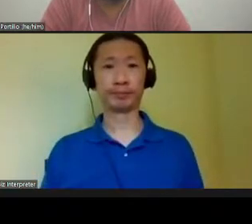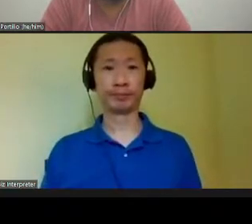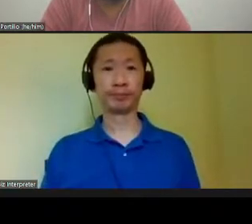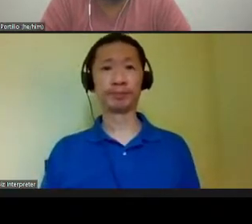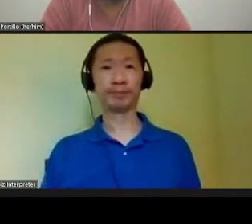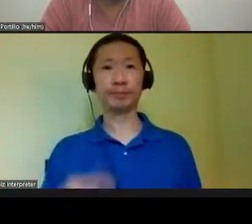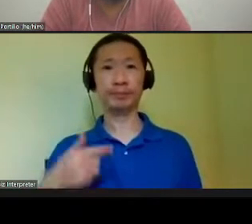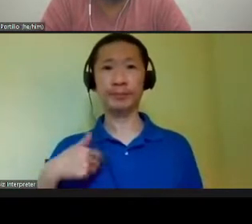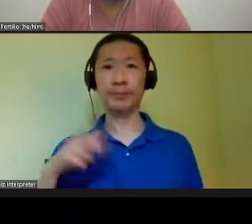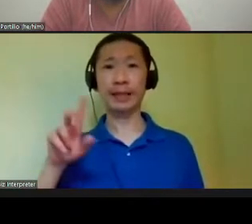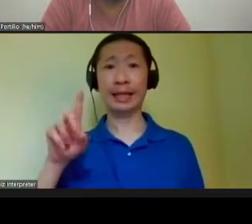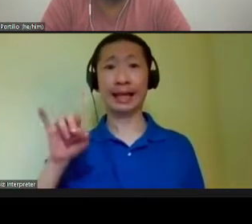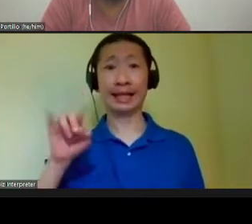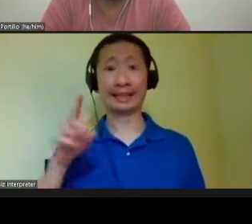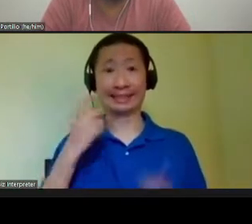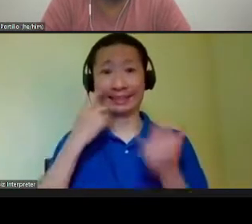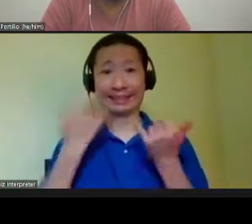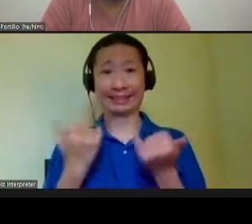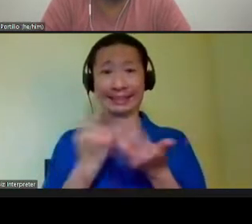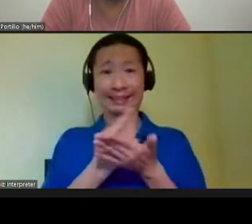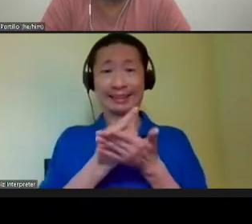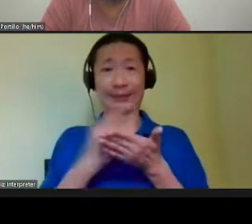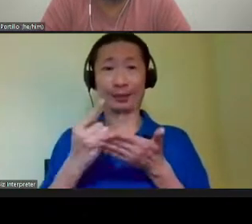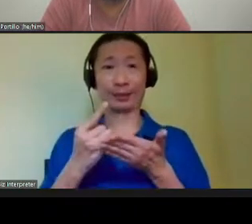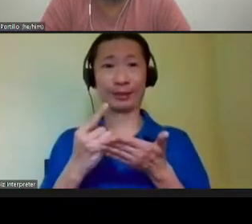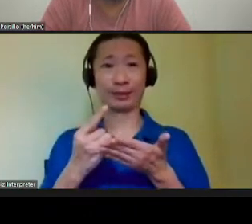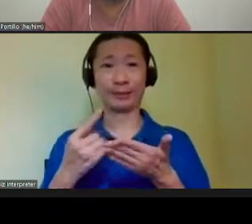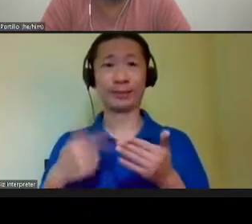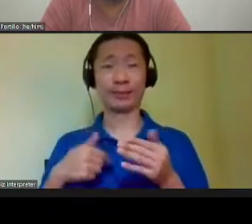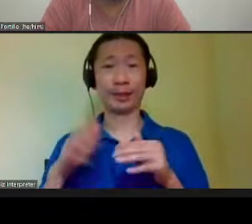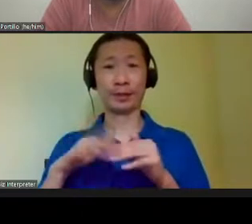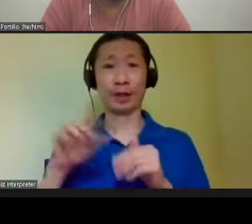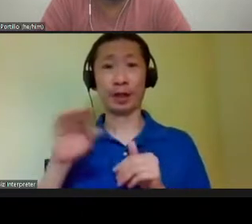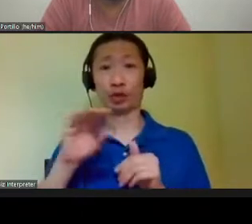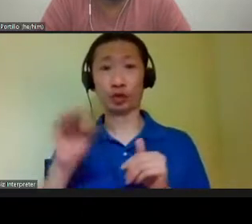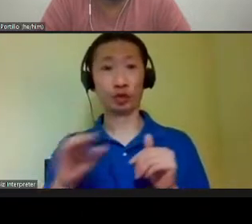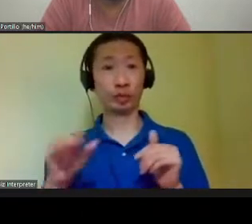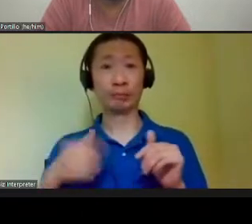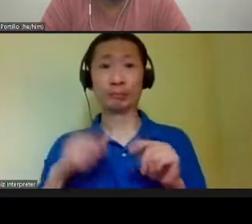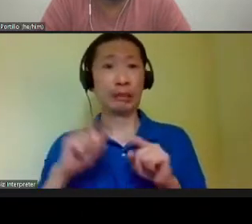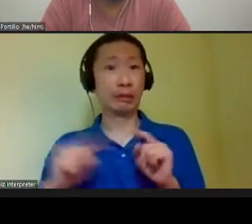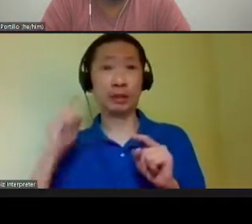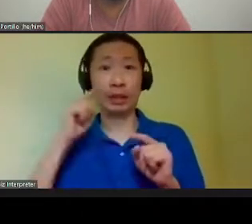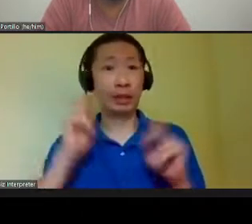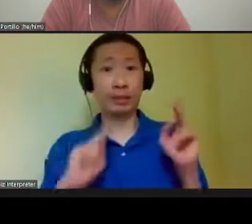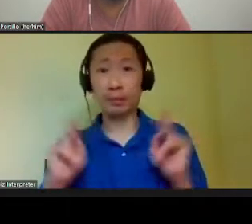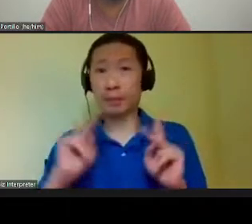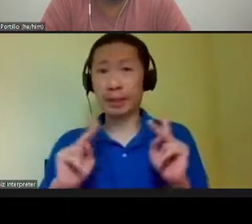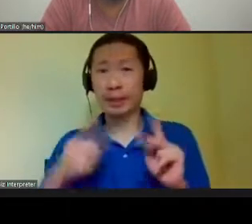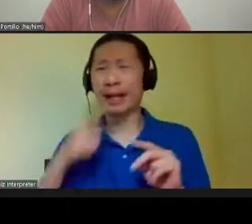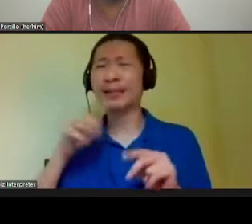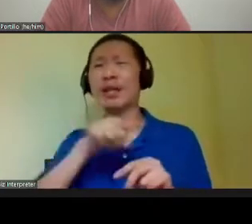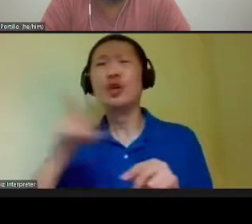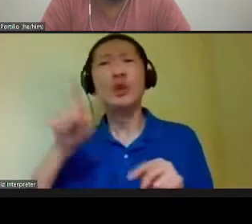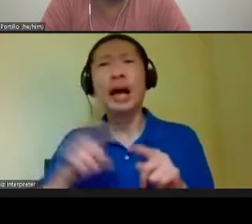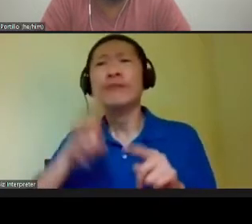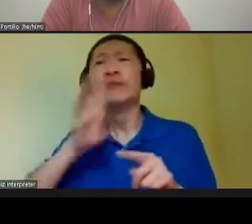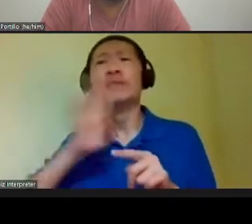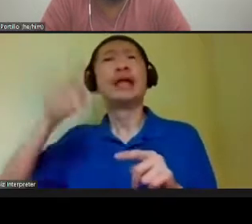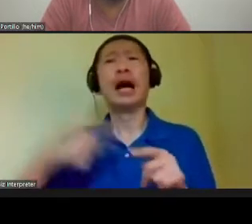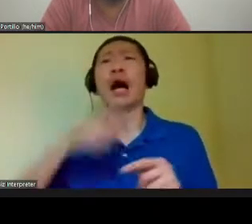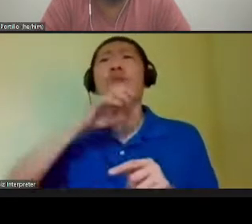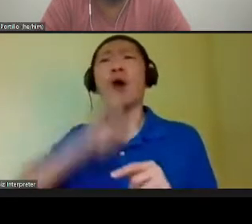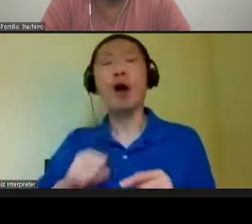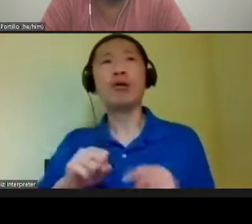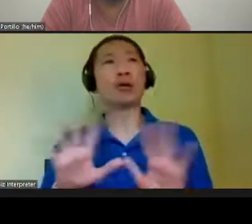I did this week where I was on Zoom and I could not hear people. And I was like, you have to speak up, I'm old. And it was